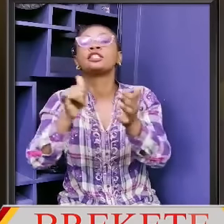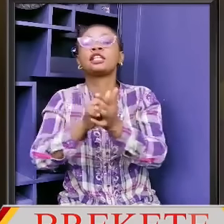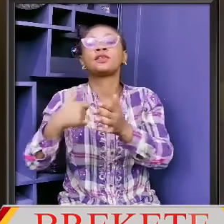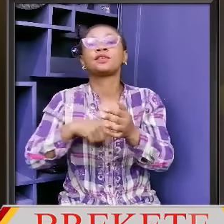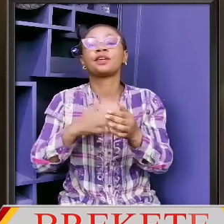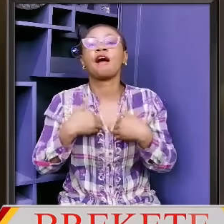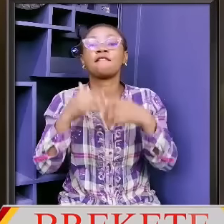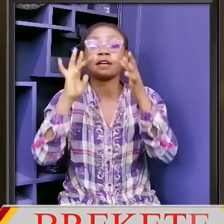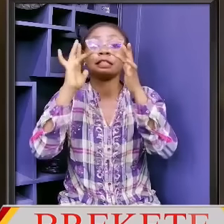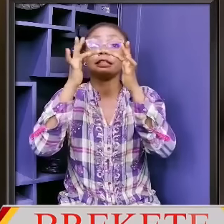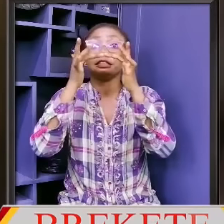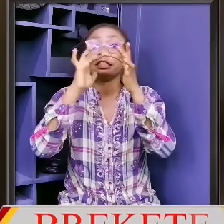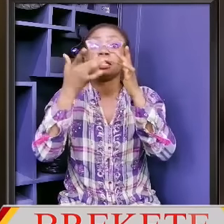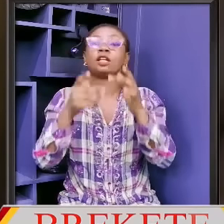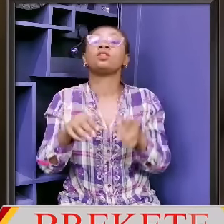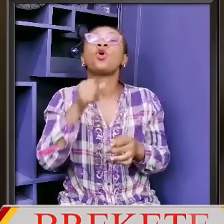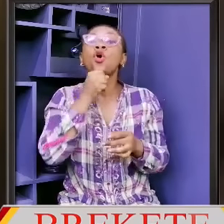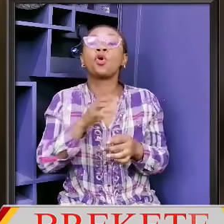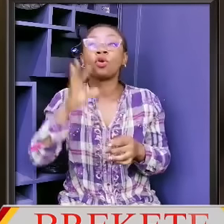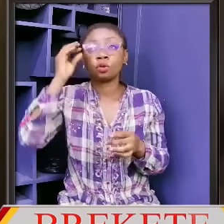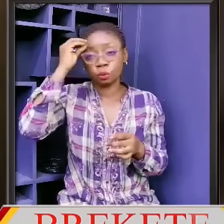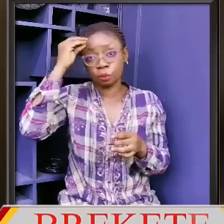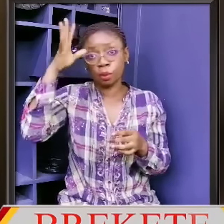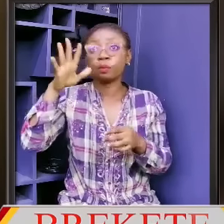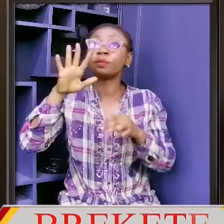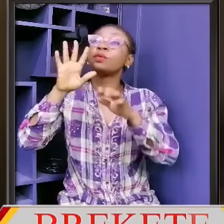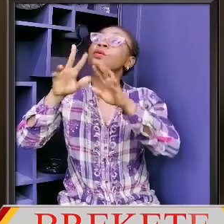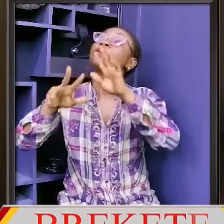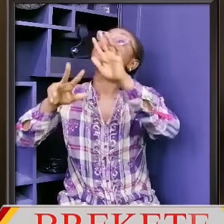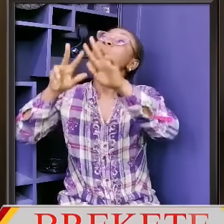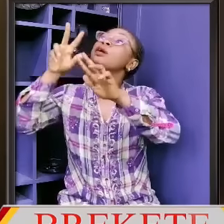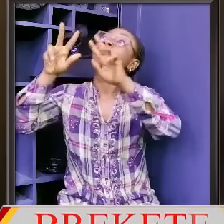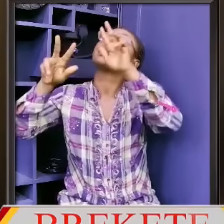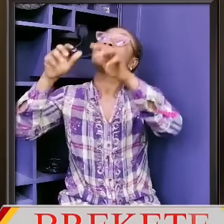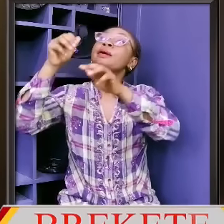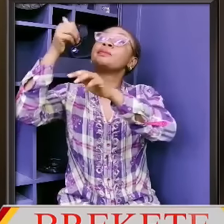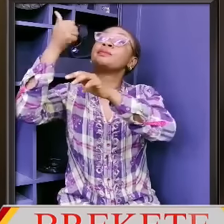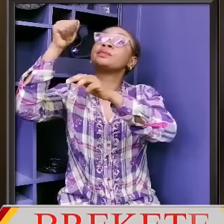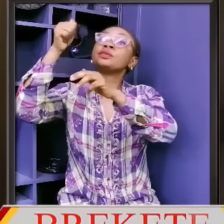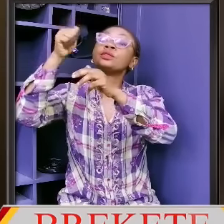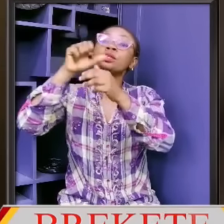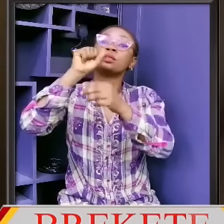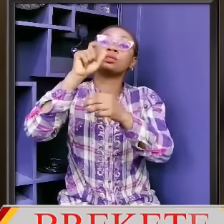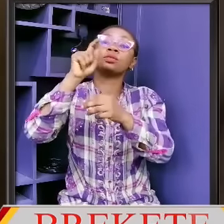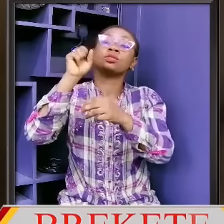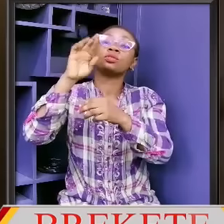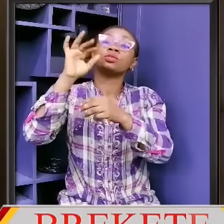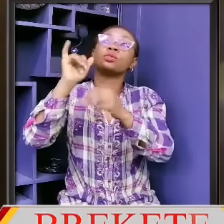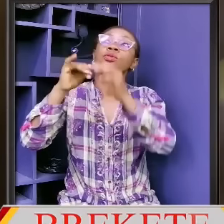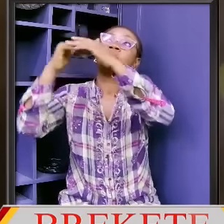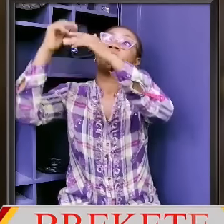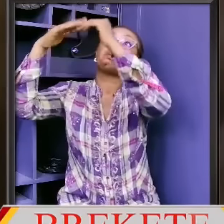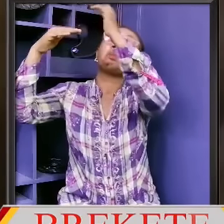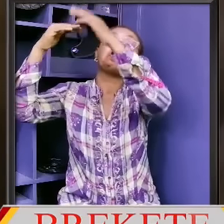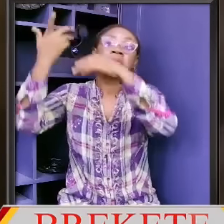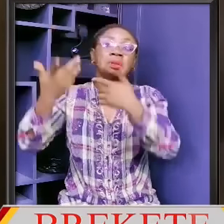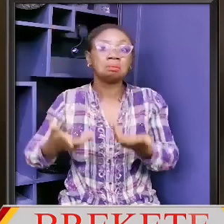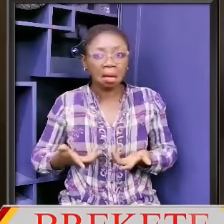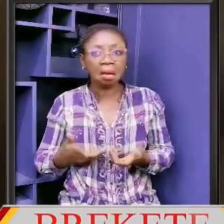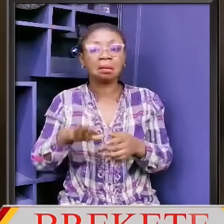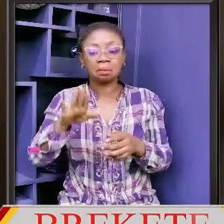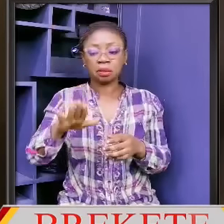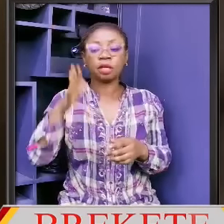Old man go climb 10-story building, speaking go there on the ground with internet. You go see waiting, old man no see.